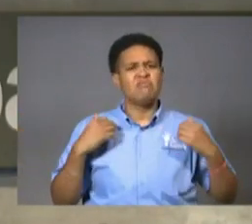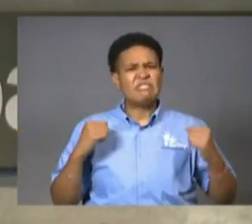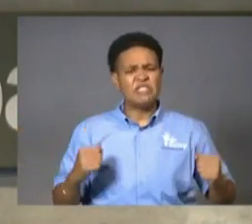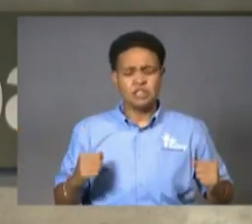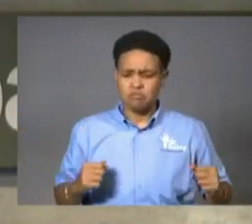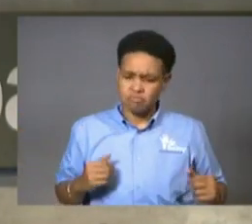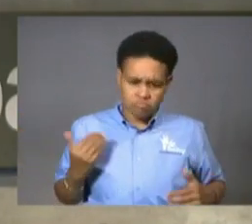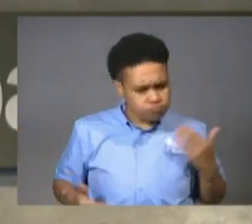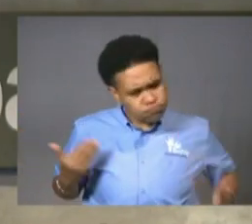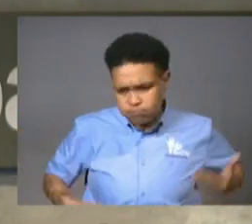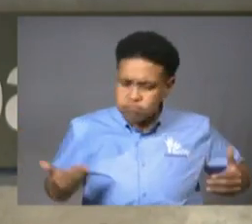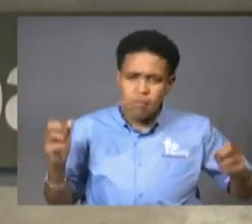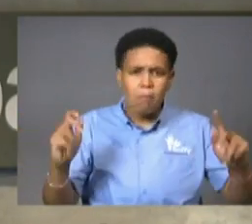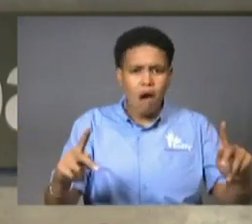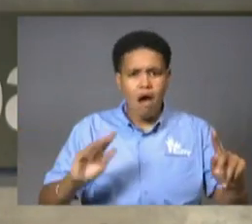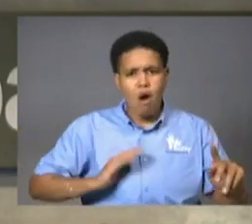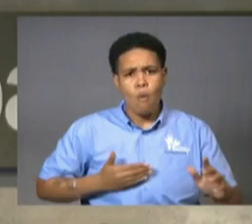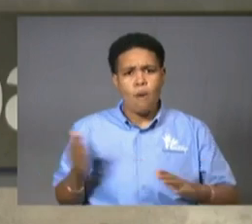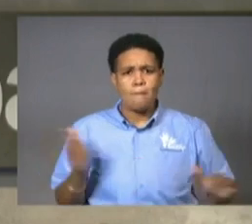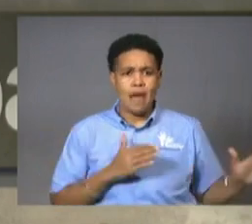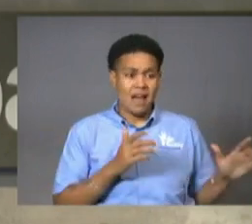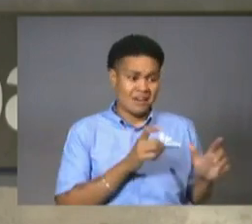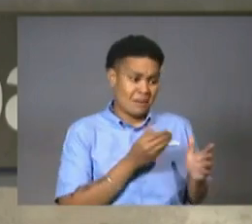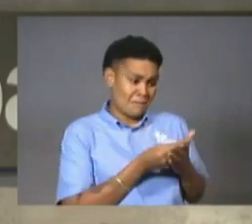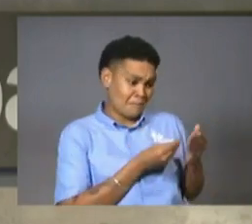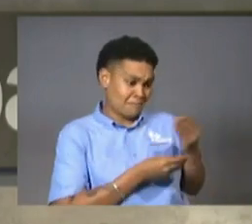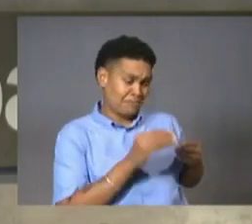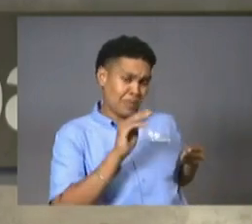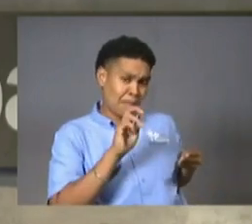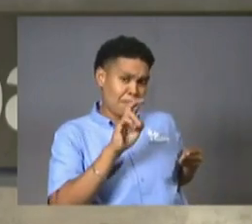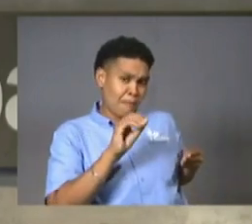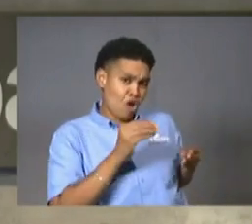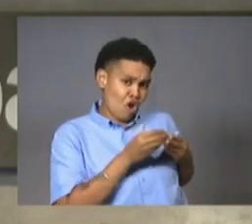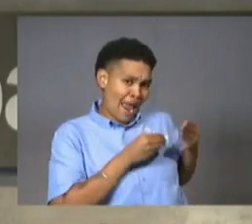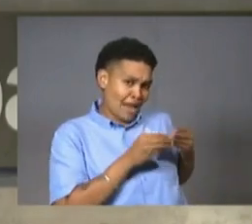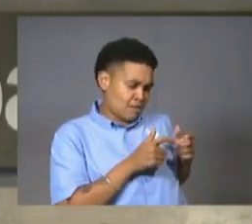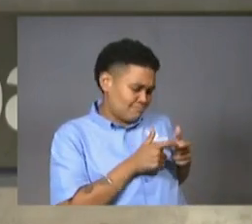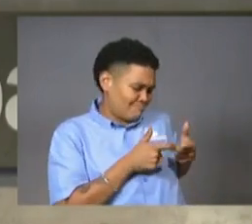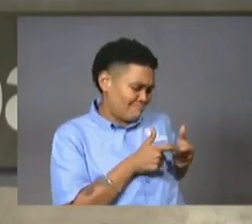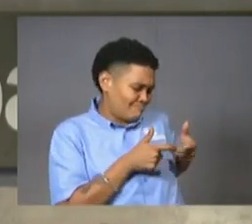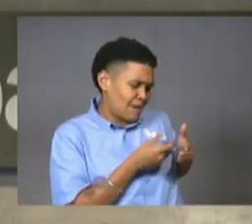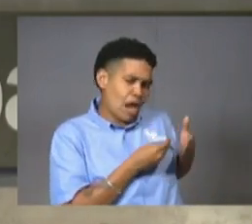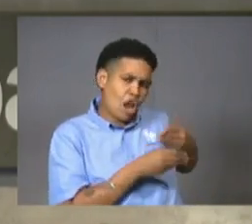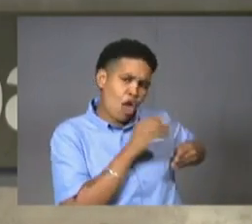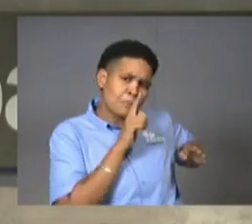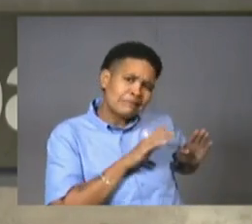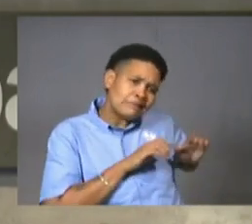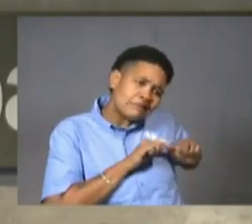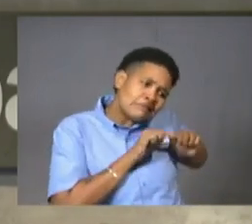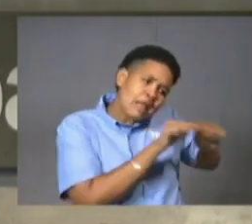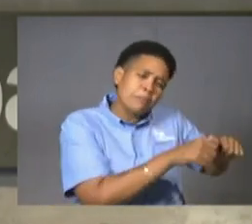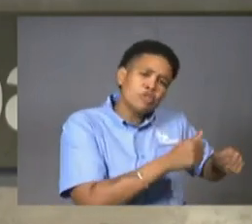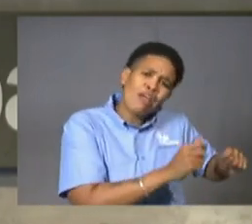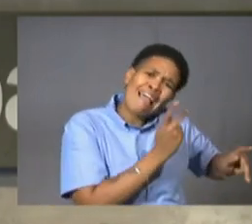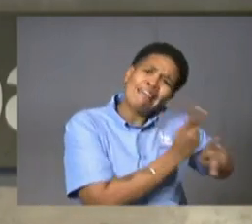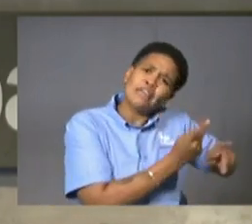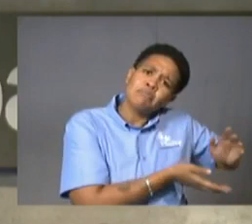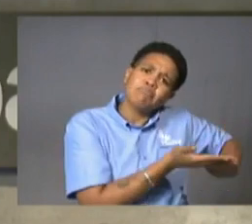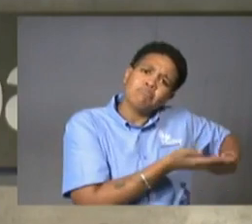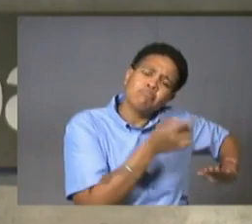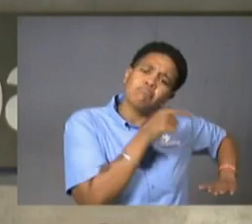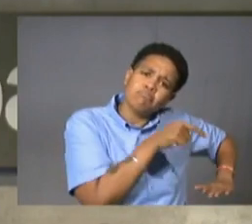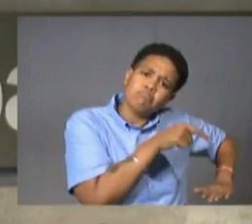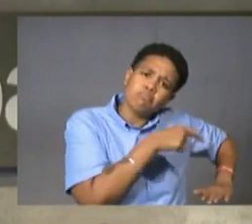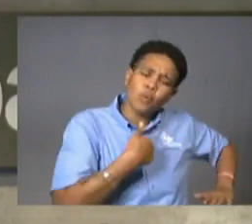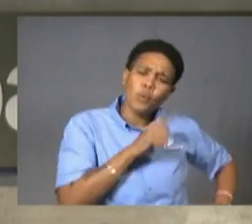begins with maintaining macroeconomic stability during these turbulent times. We will provide financial